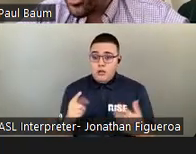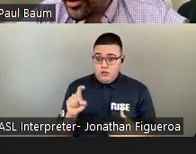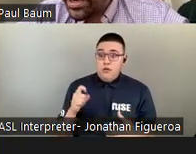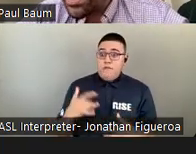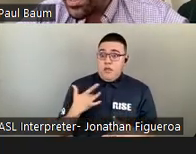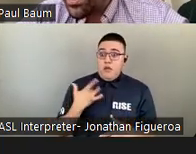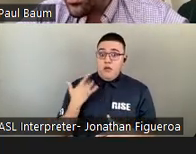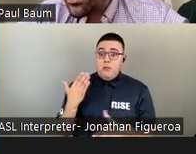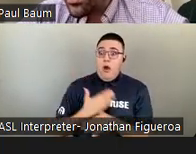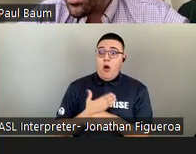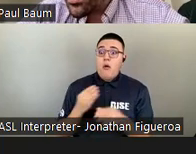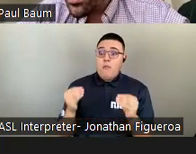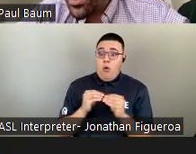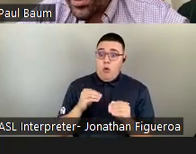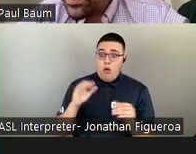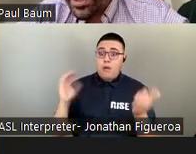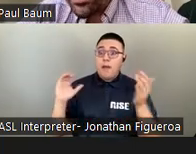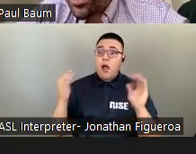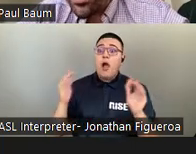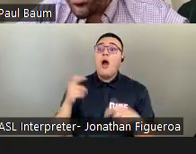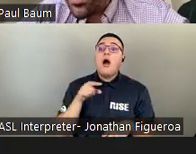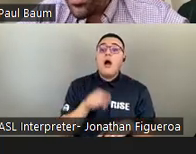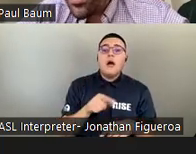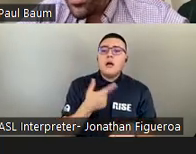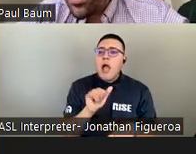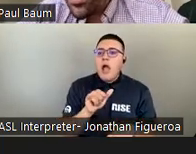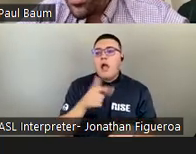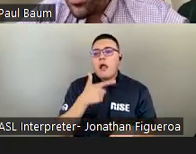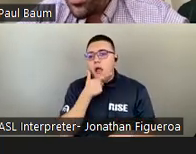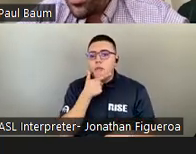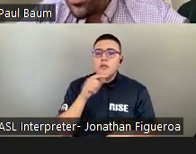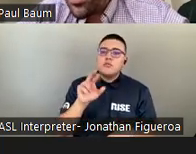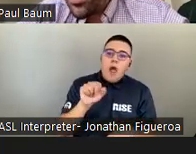son, a trans son, a lesbian daughter,